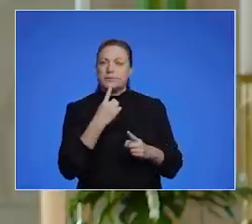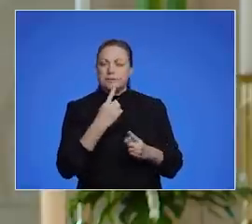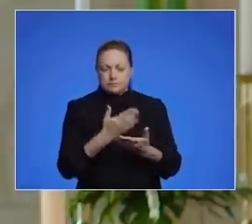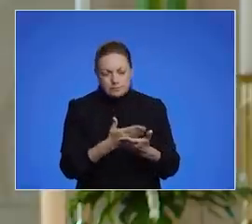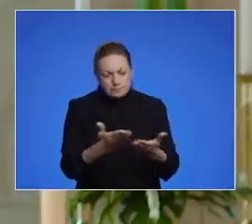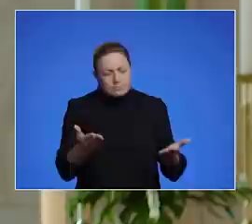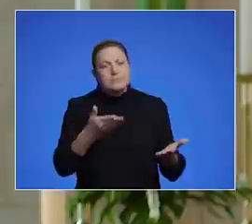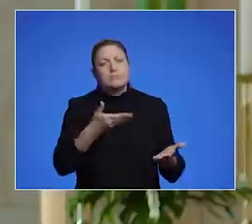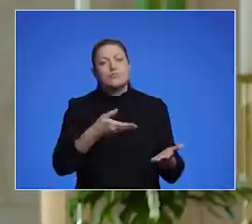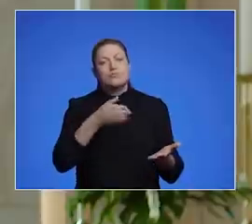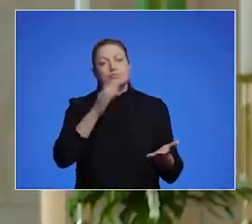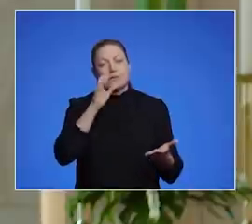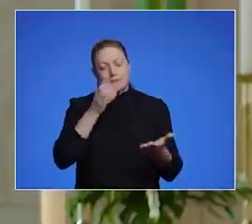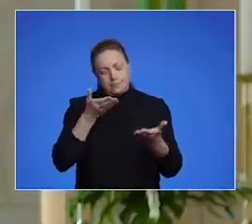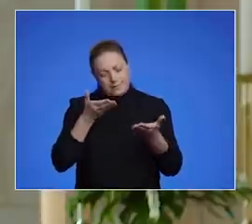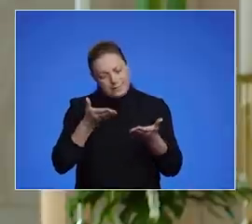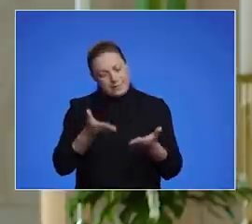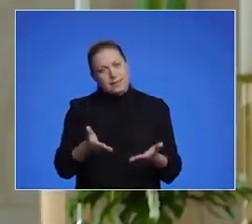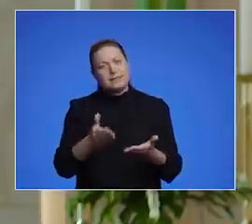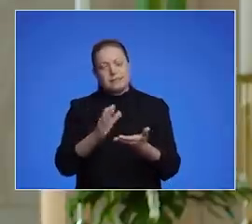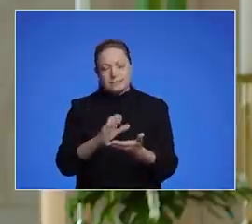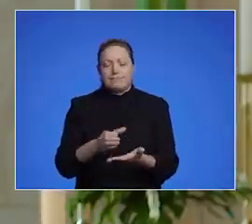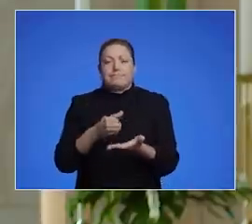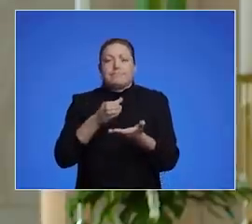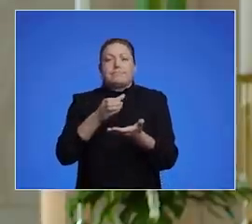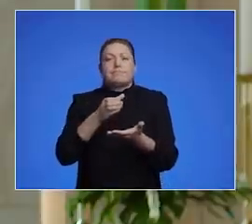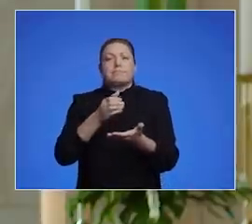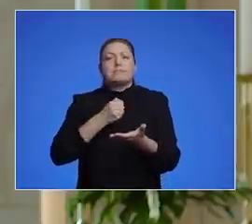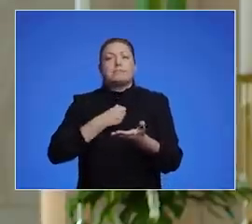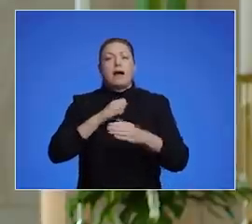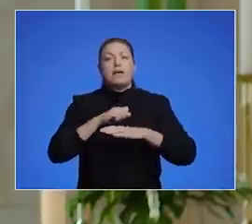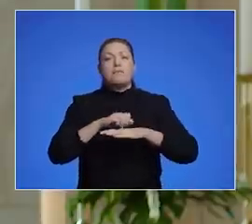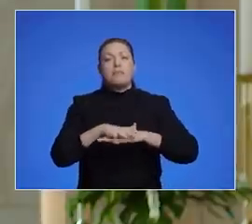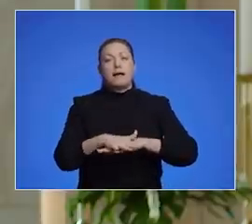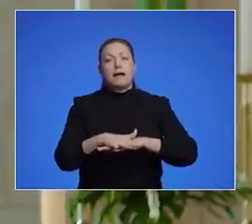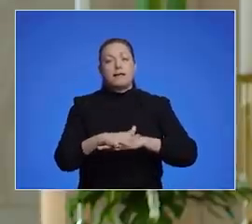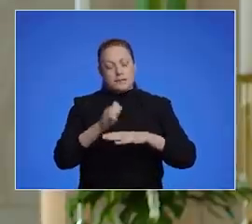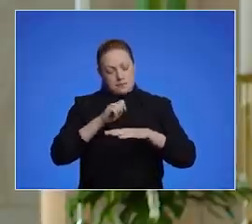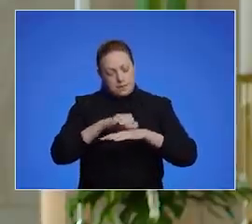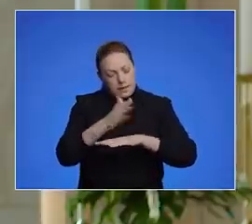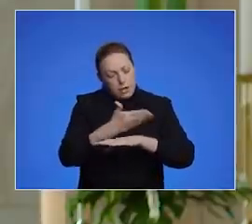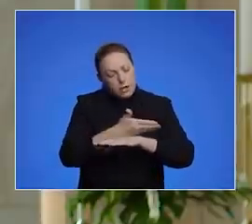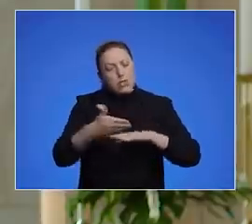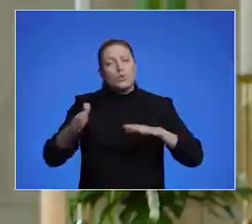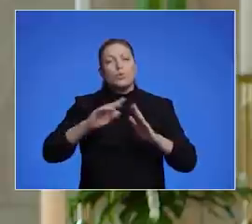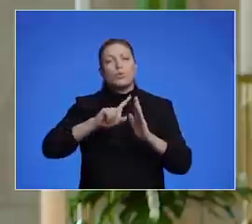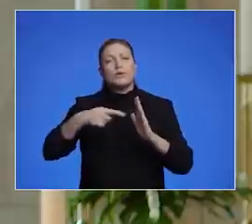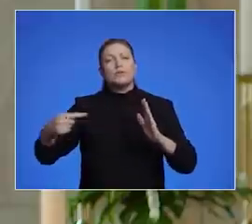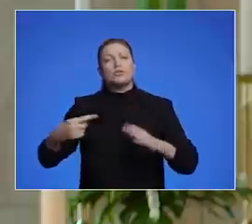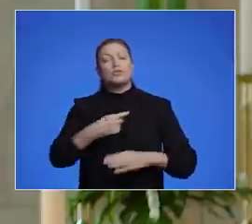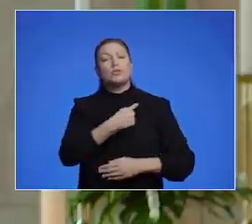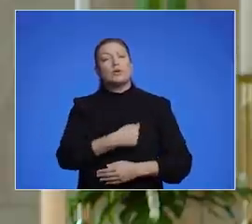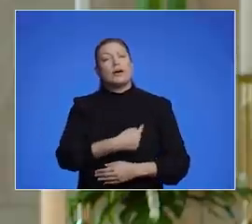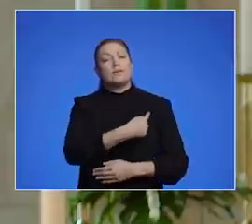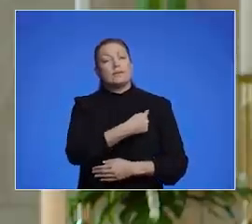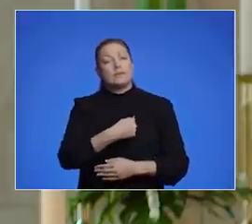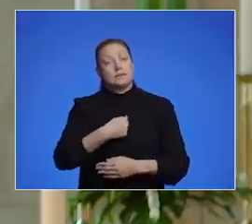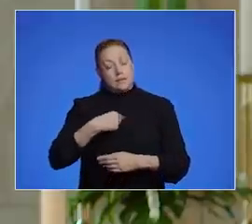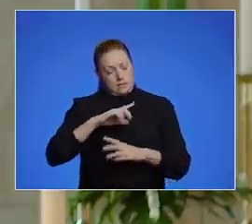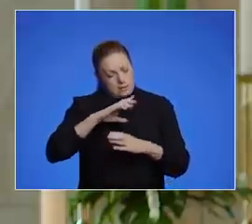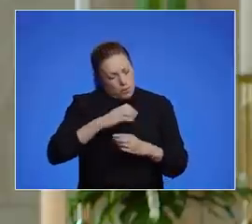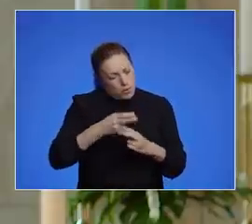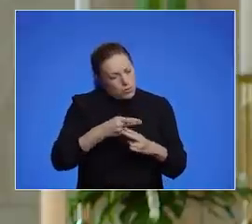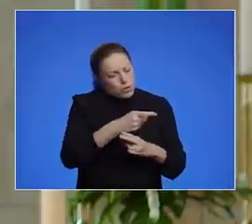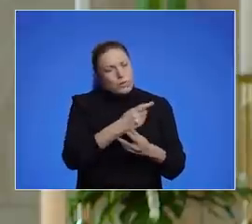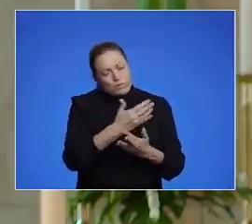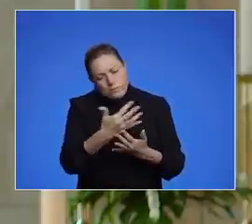all of you, and drink from it. For this is the chalice of my blood, the blood of the new and eternal covenant, which will be poured out for you